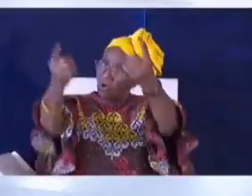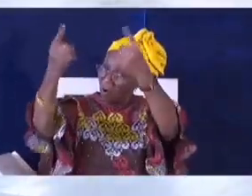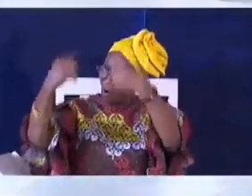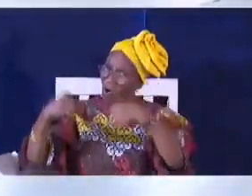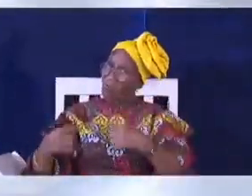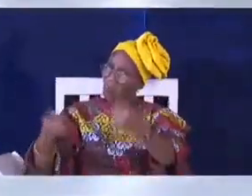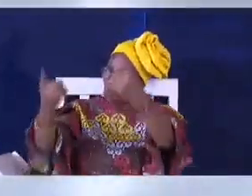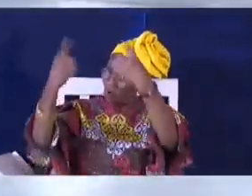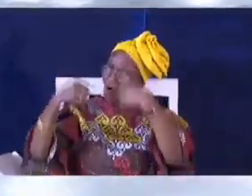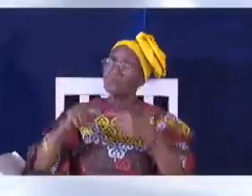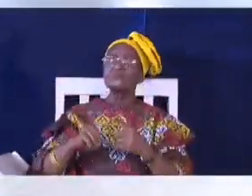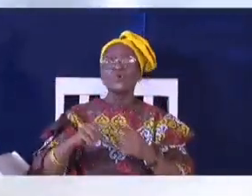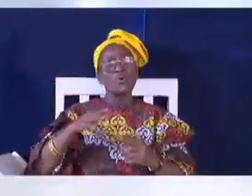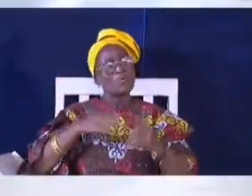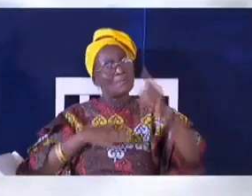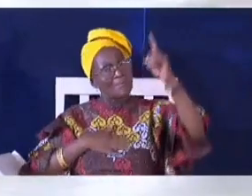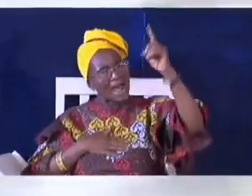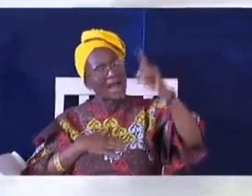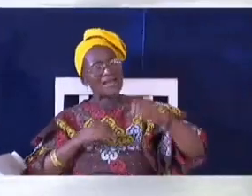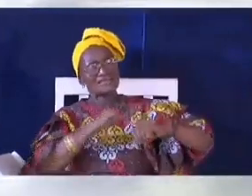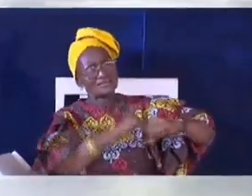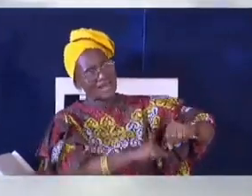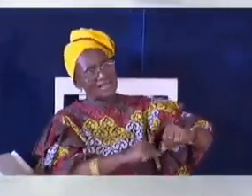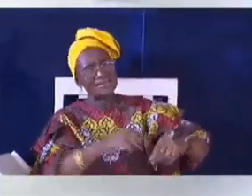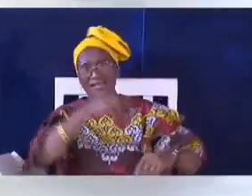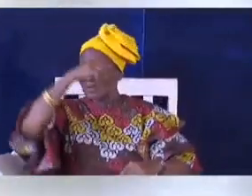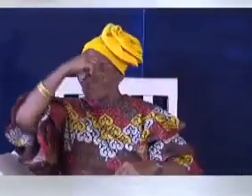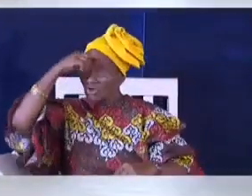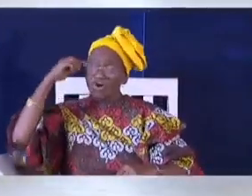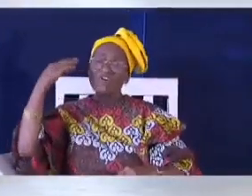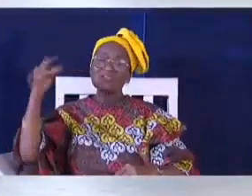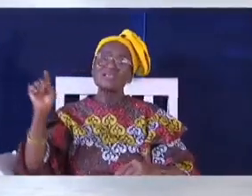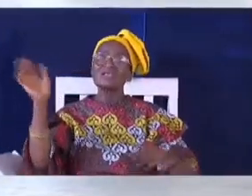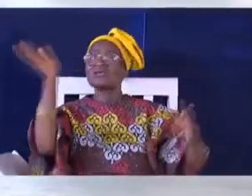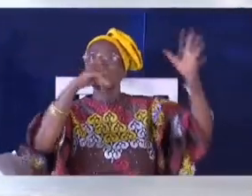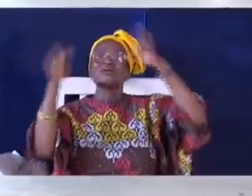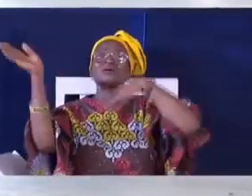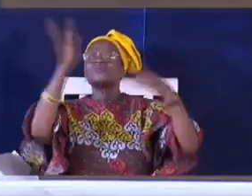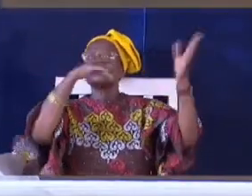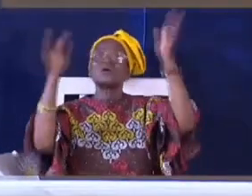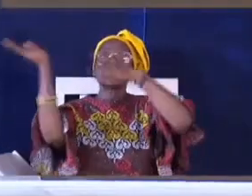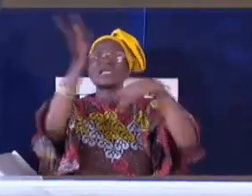the wind is blowing. 2.